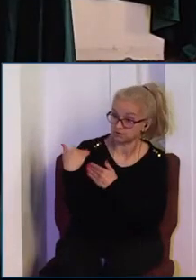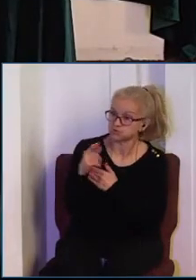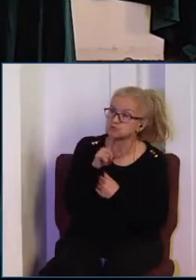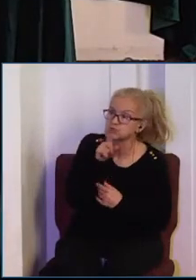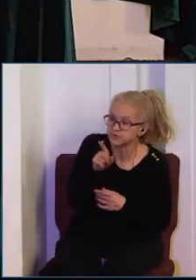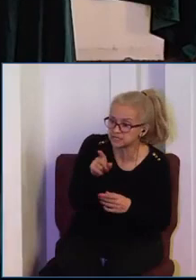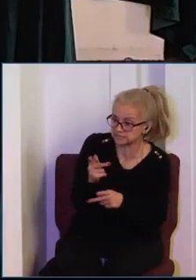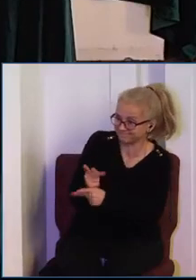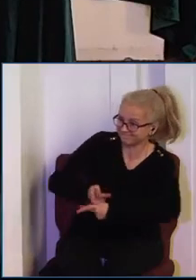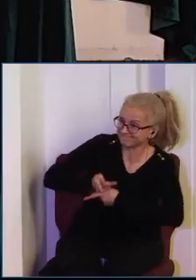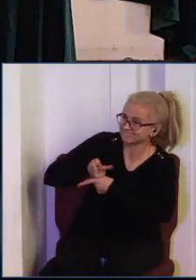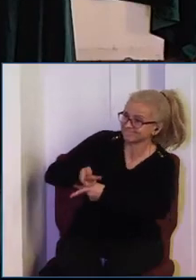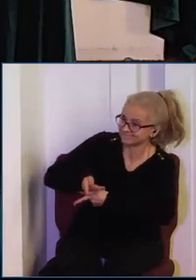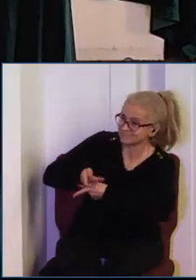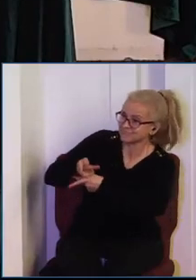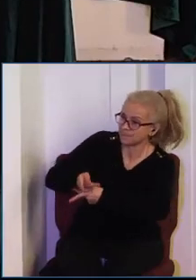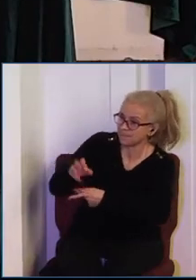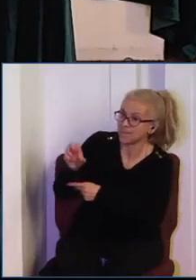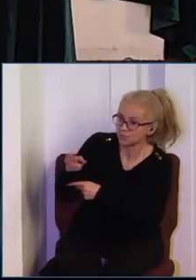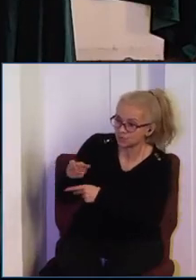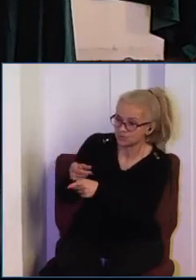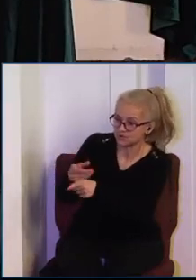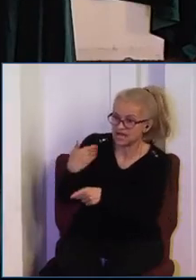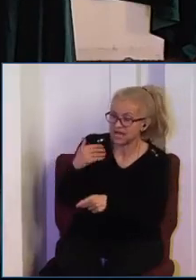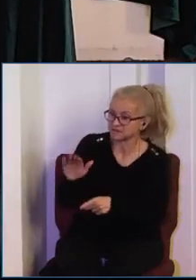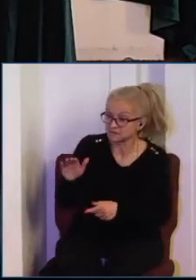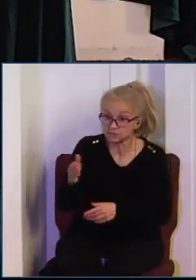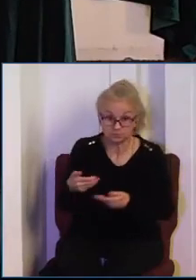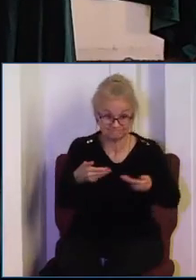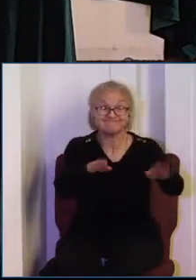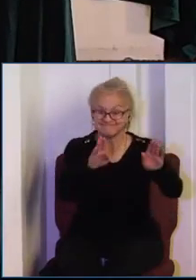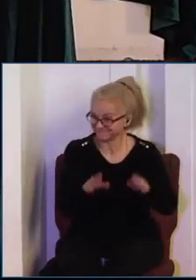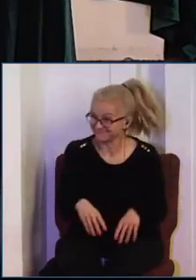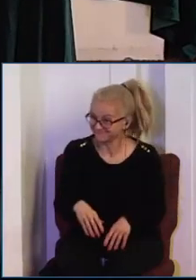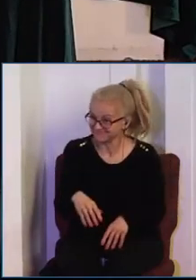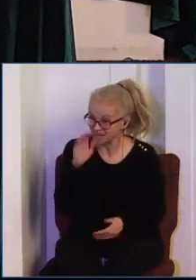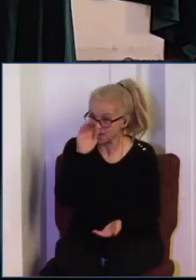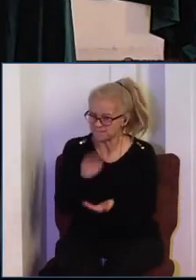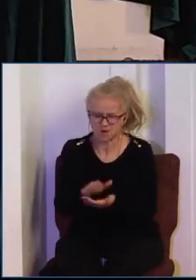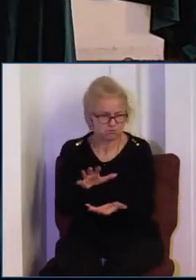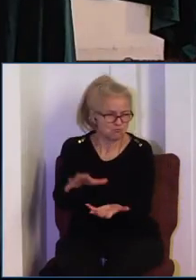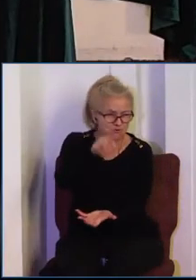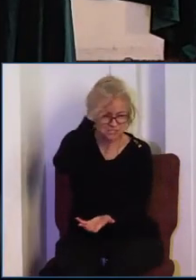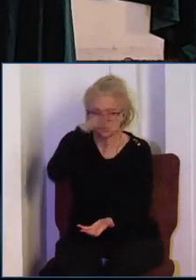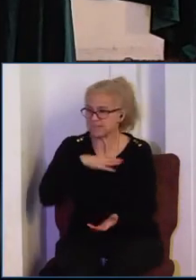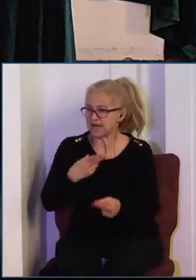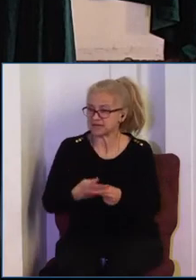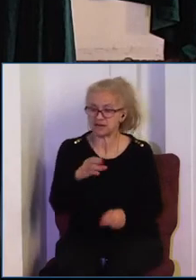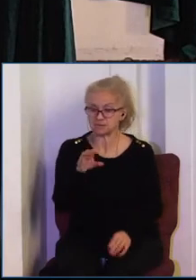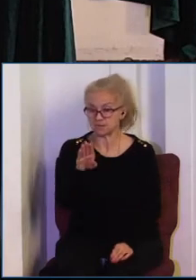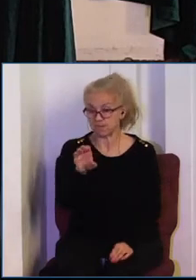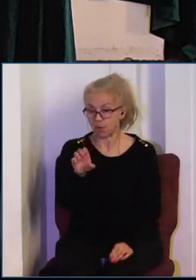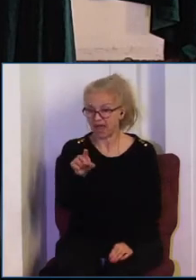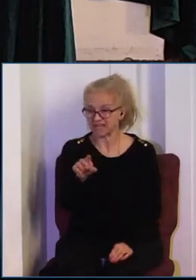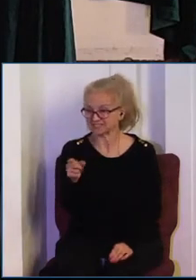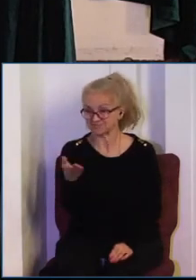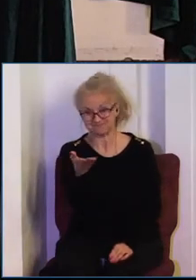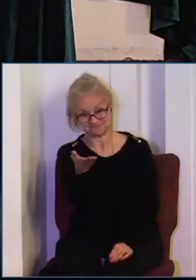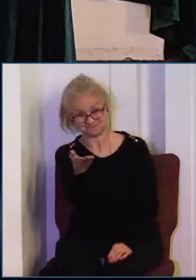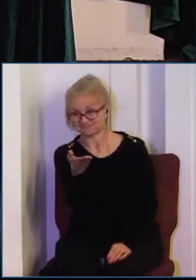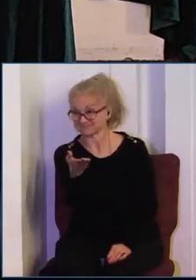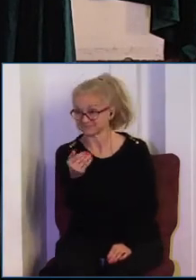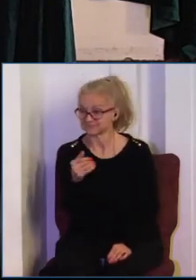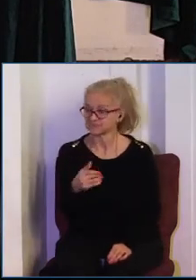look after Ruth. And she had her married off to this very rich man named Boaz,